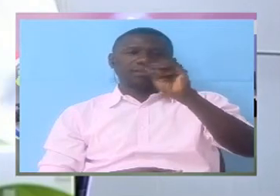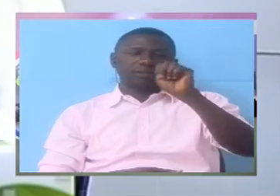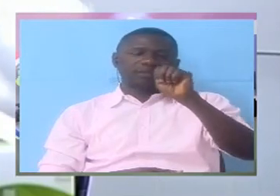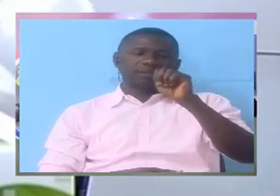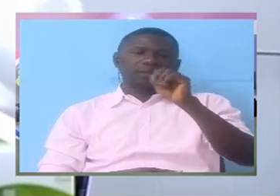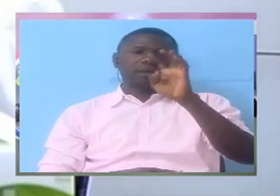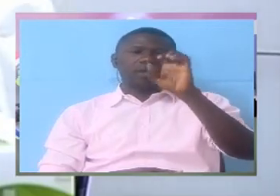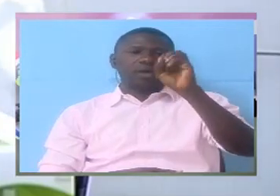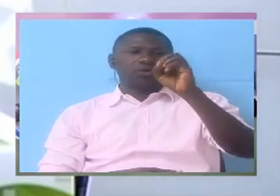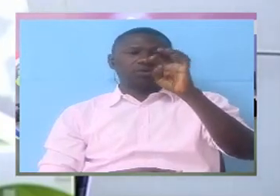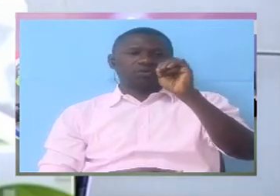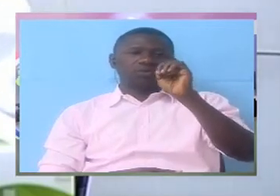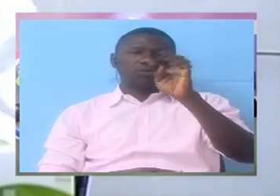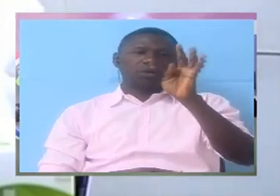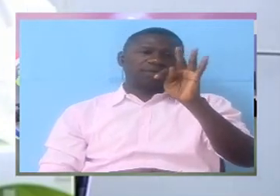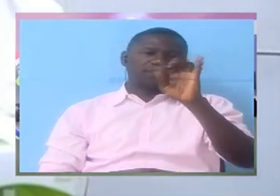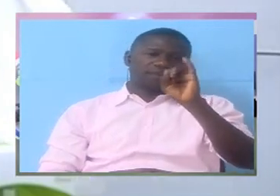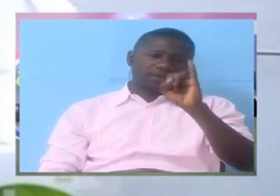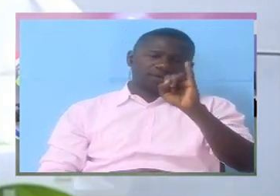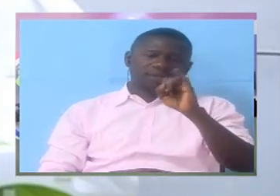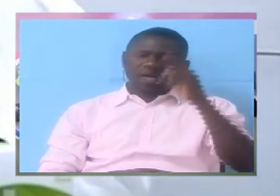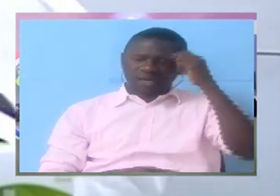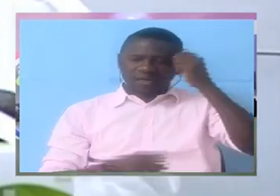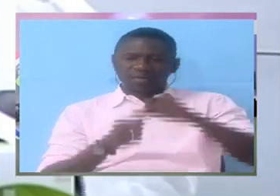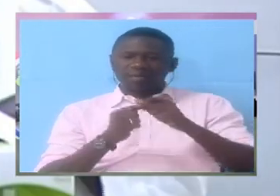I remember the day I was leaving